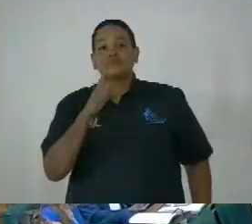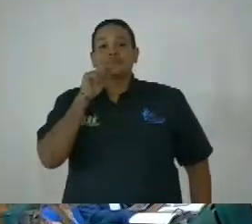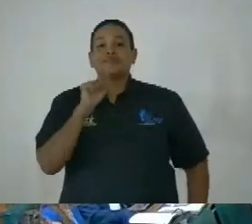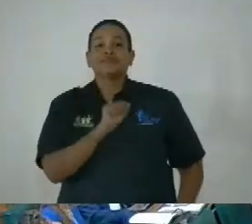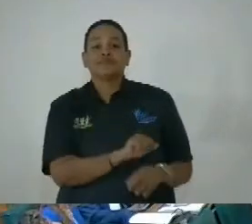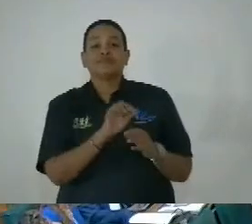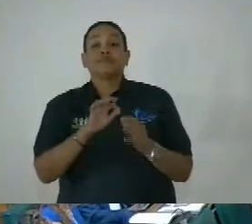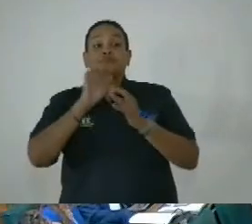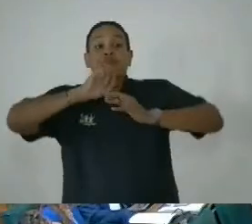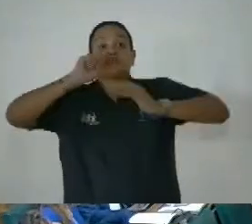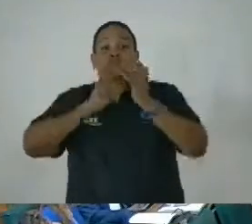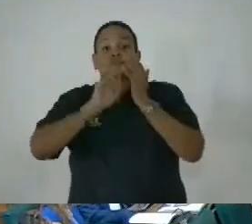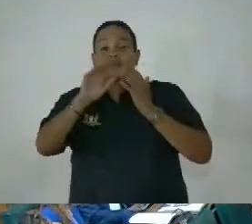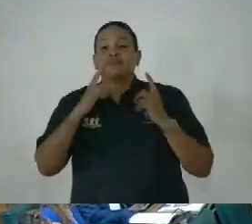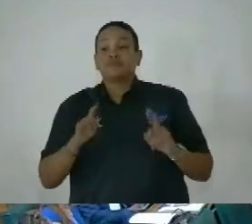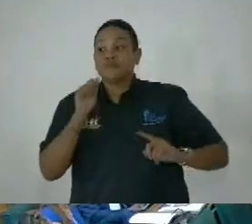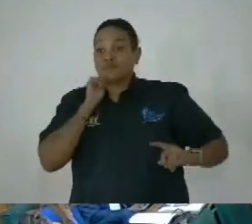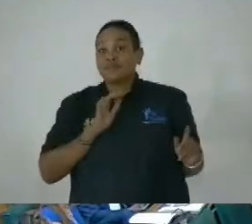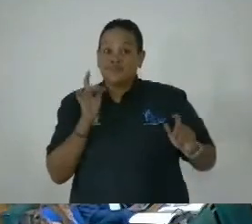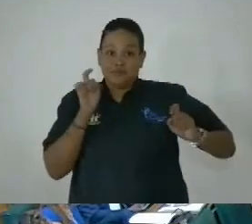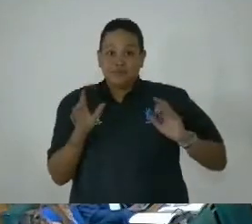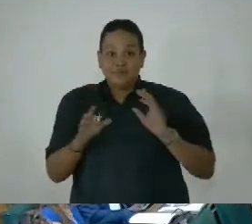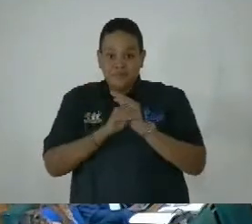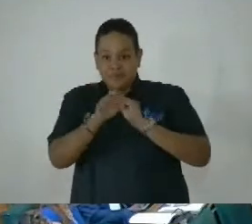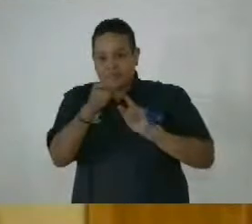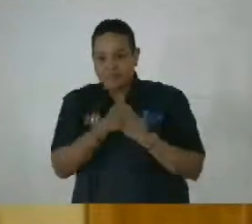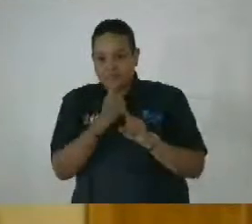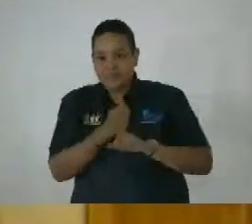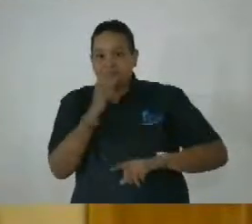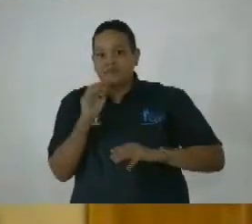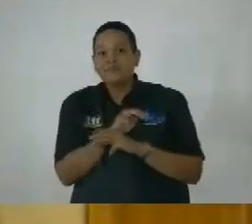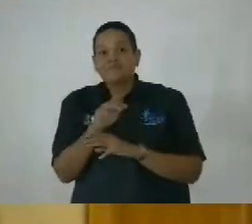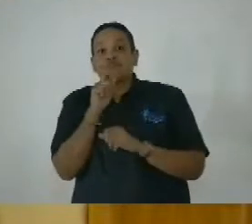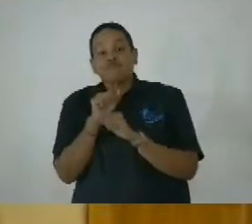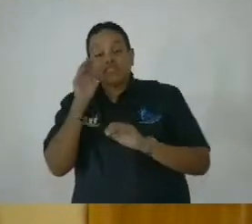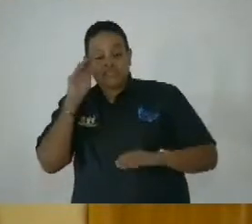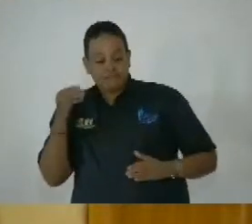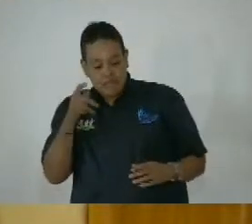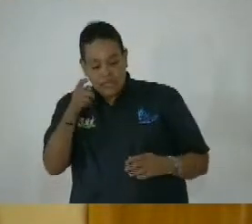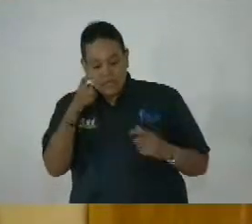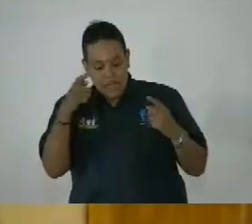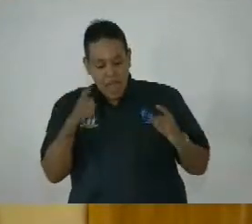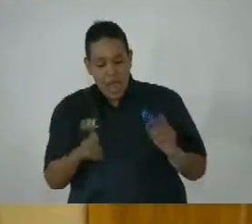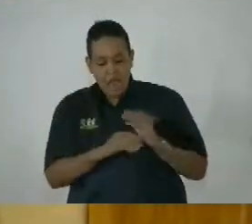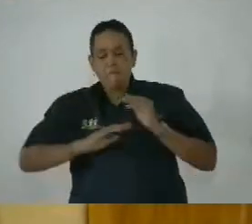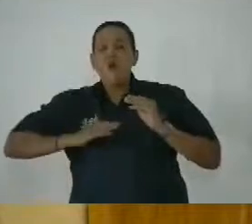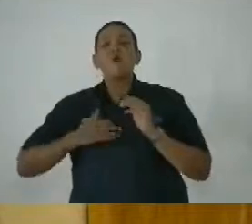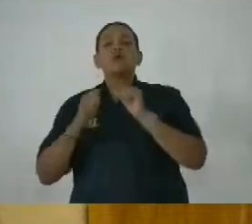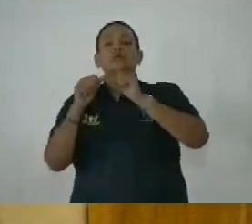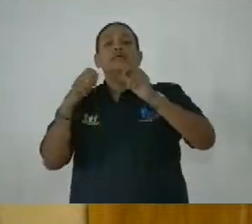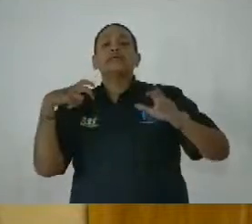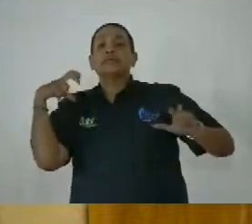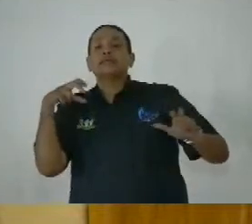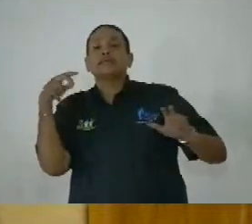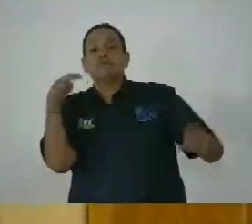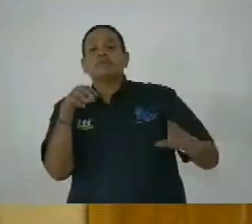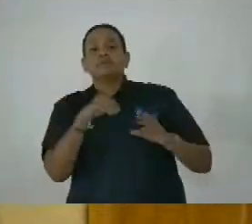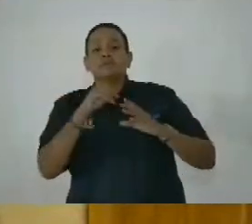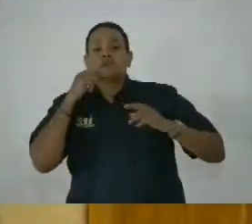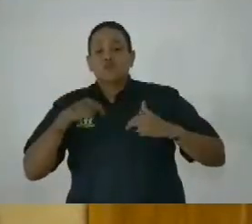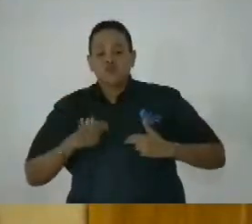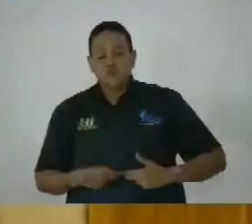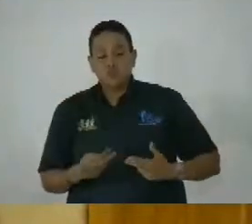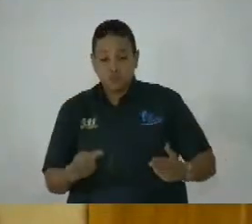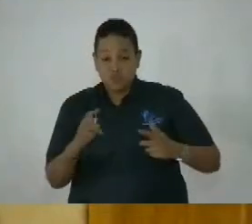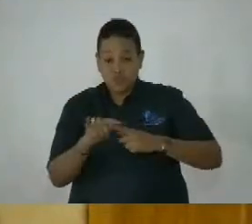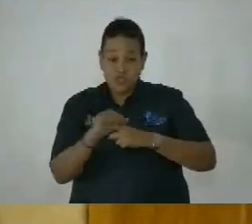Madam Speaker, members, and I have the team from the ministry that focus on this. Our sustained investment in human resources